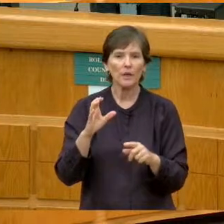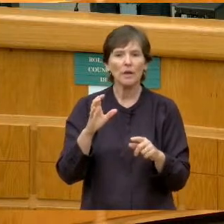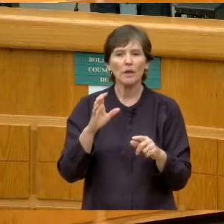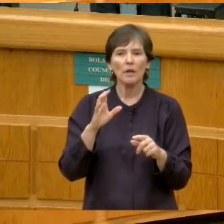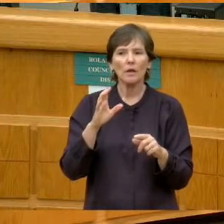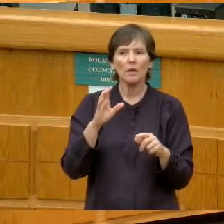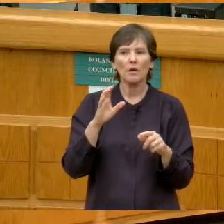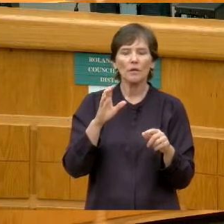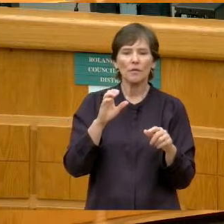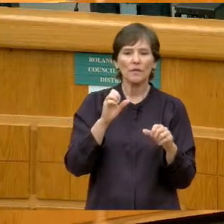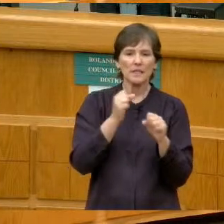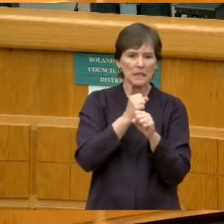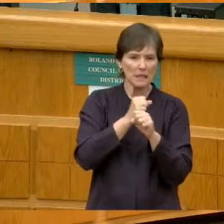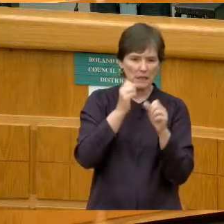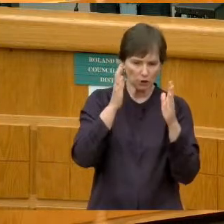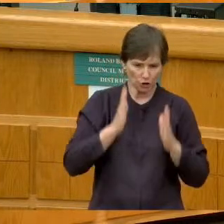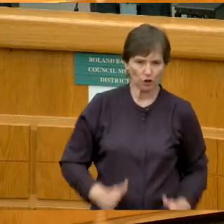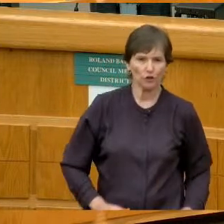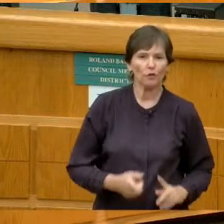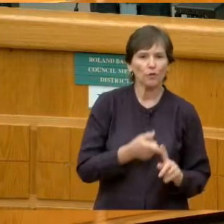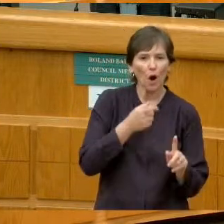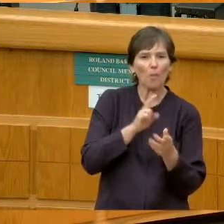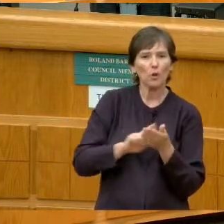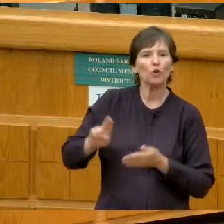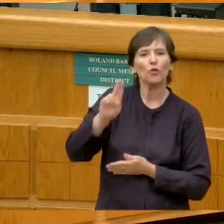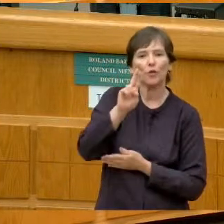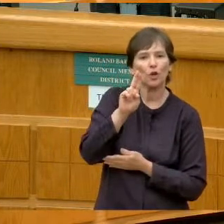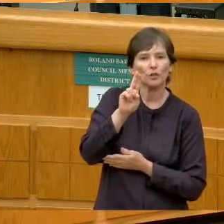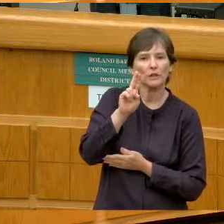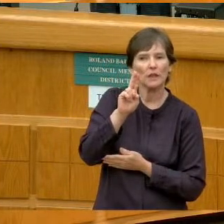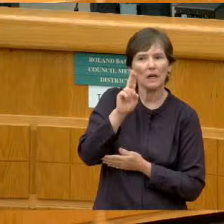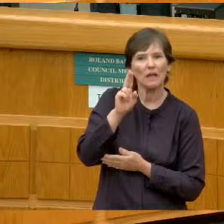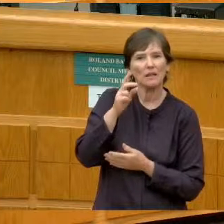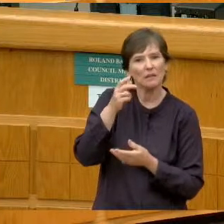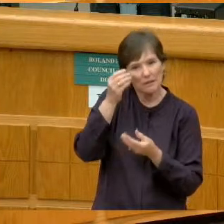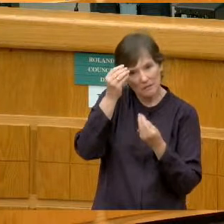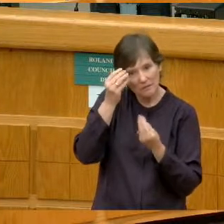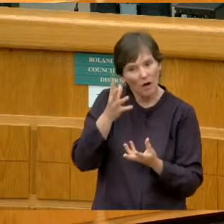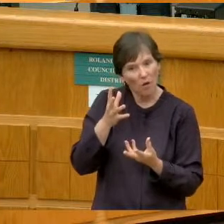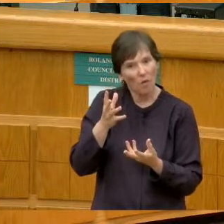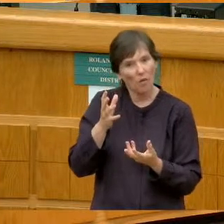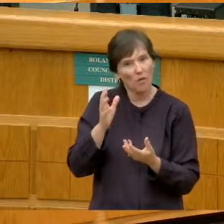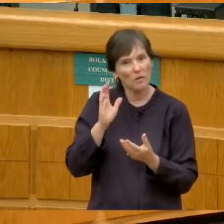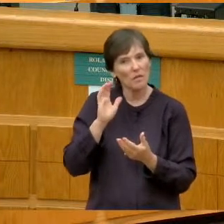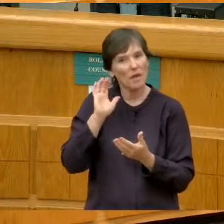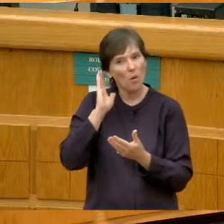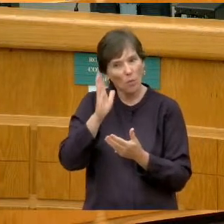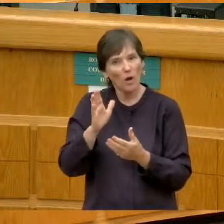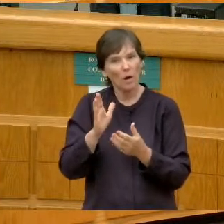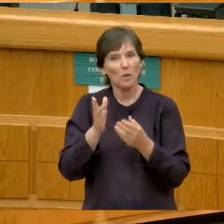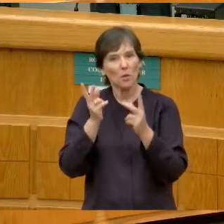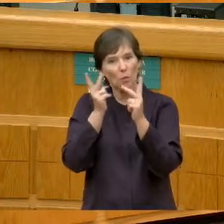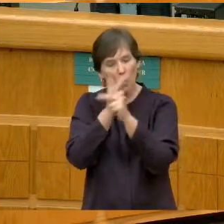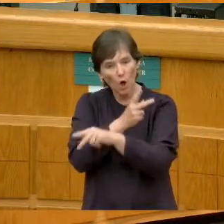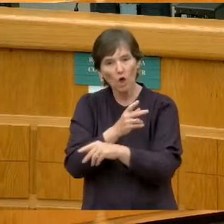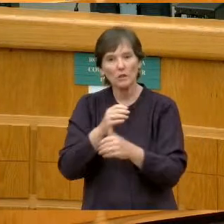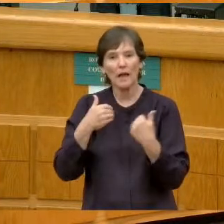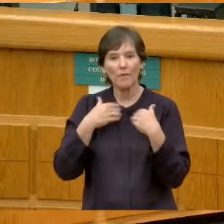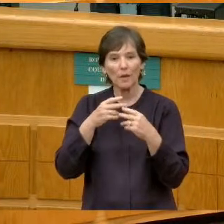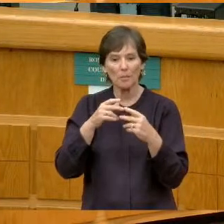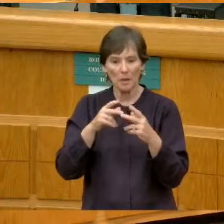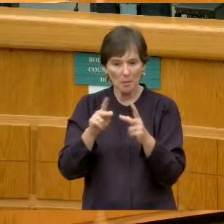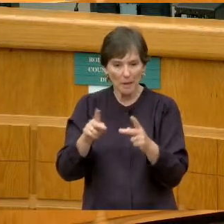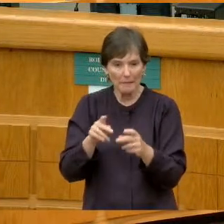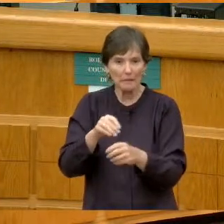the hospitalizations, the problems with lack of hospital space is only going to get worse over the next couple of